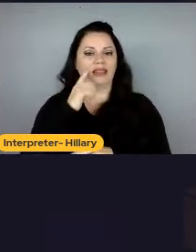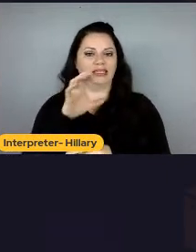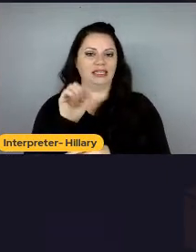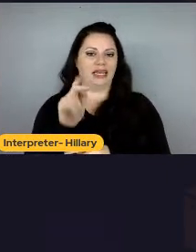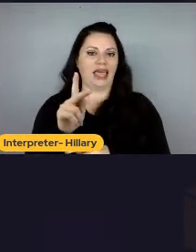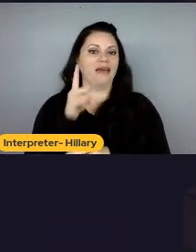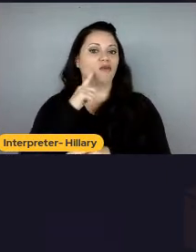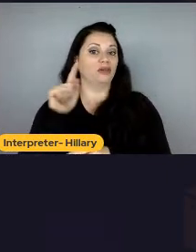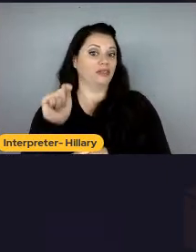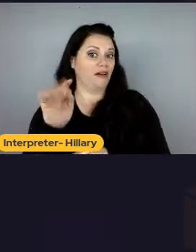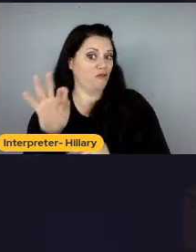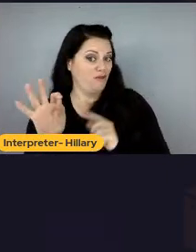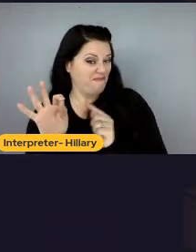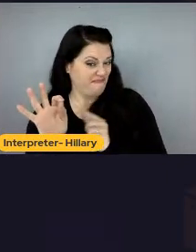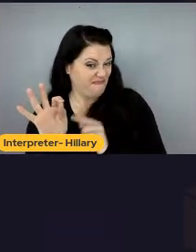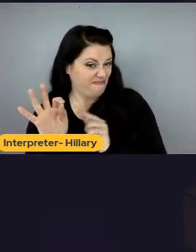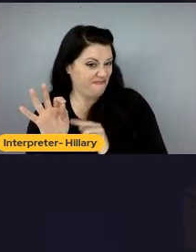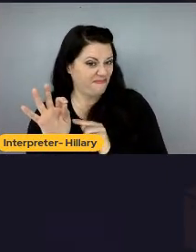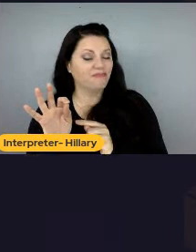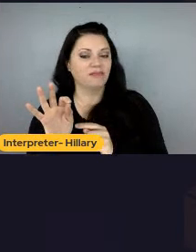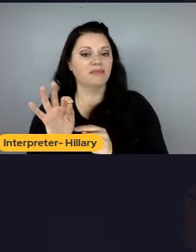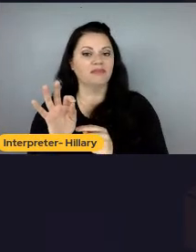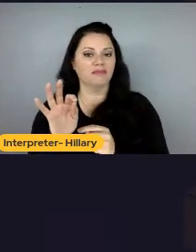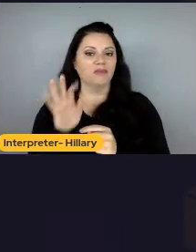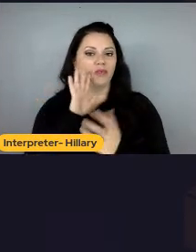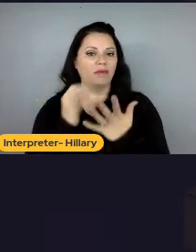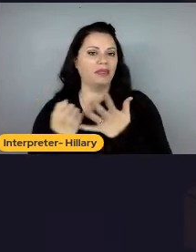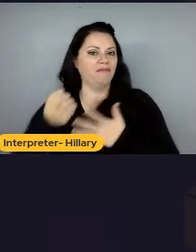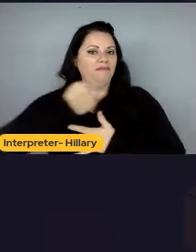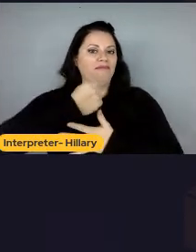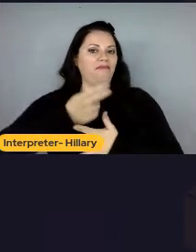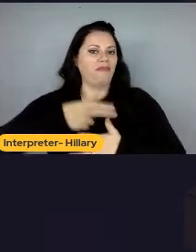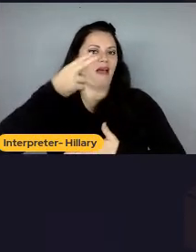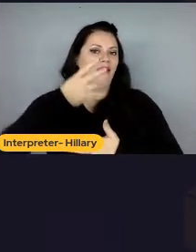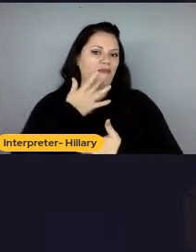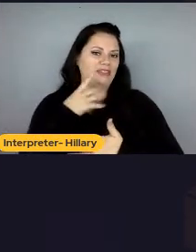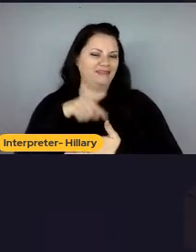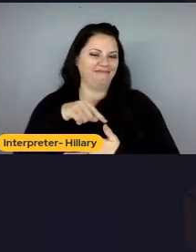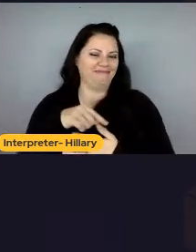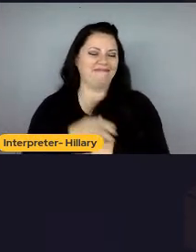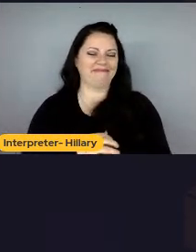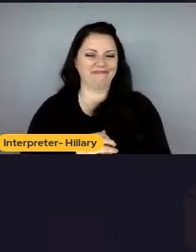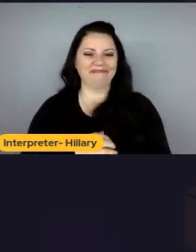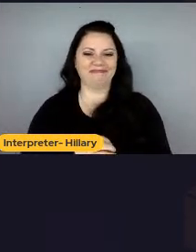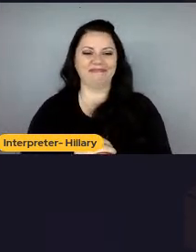for Terraform, will probably be quite high on the preference list.